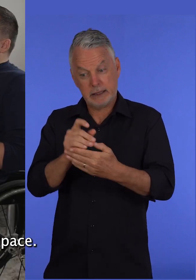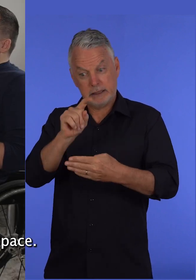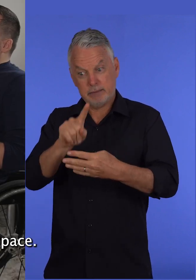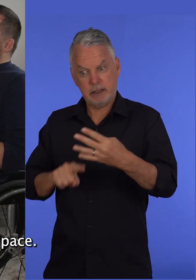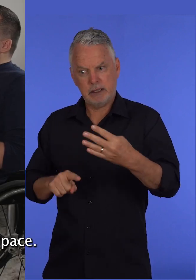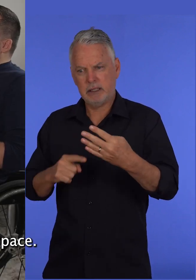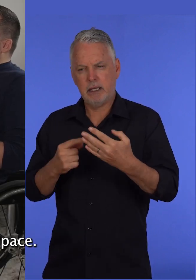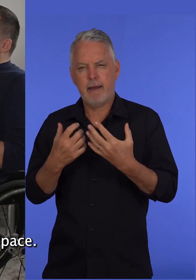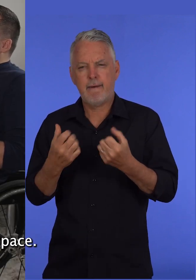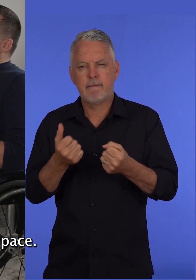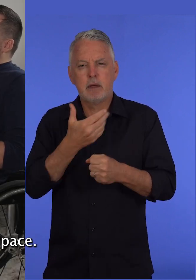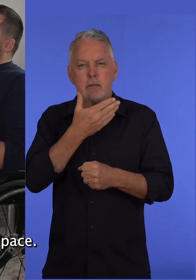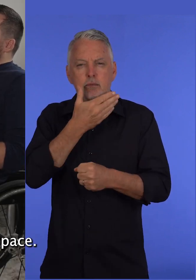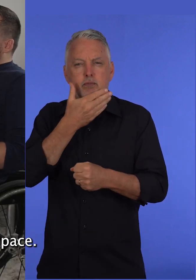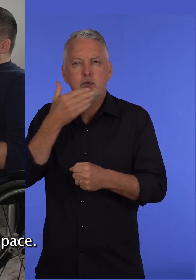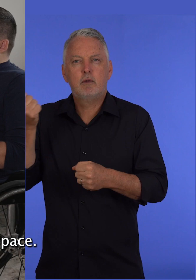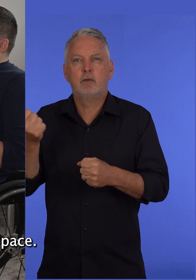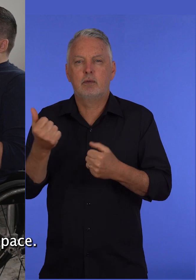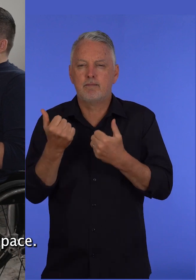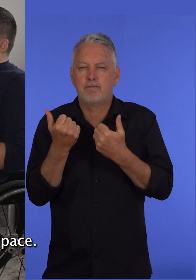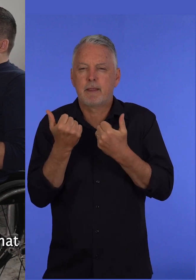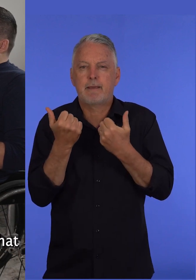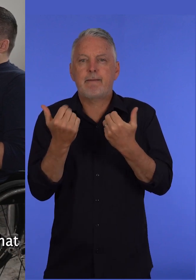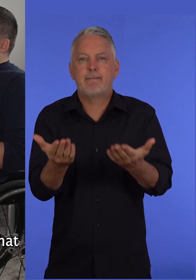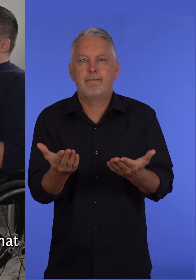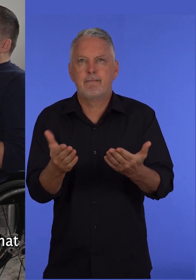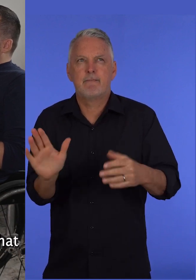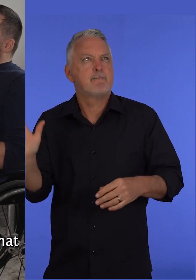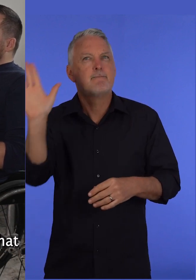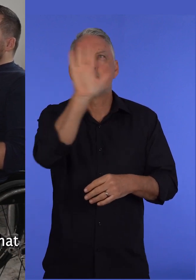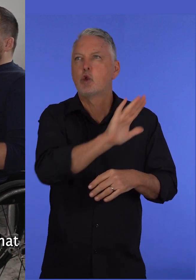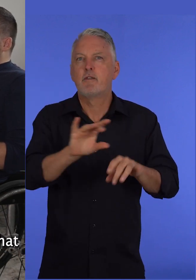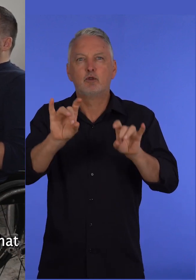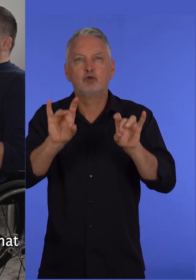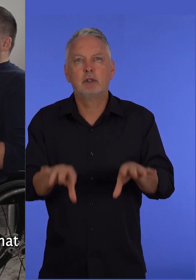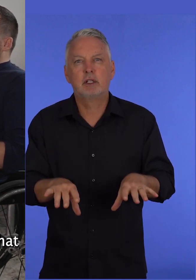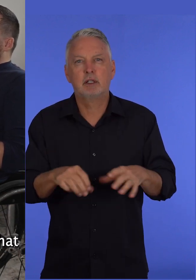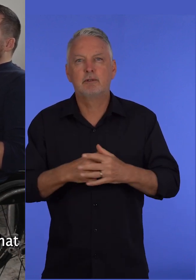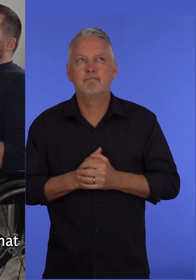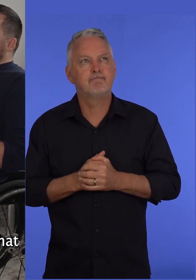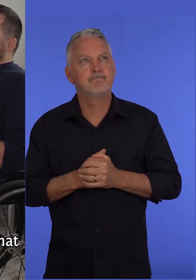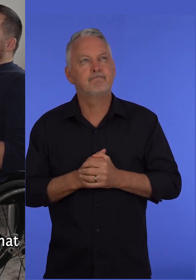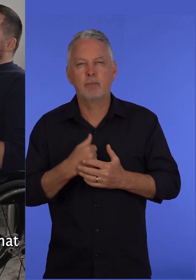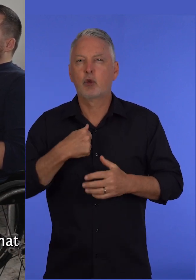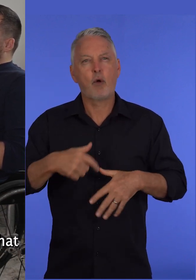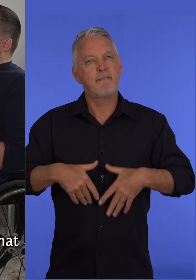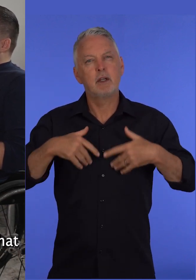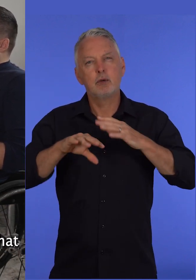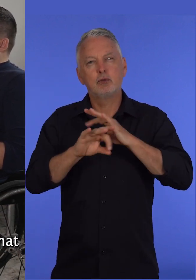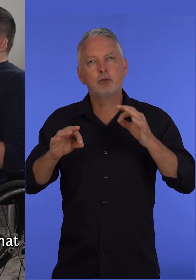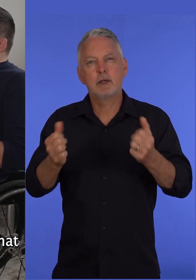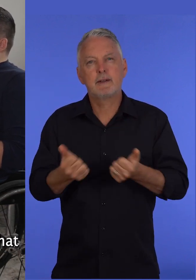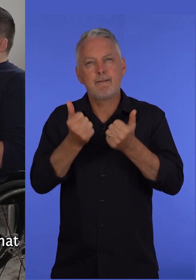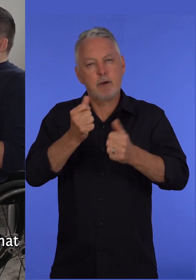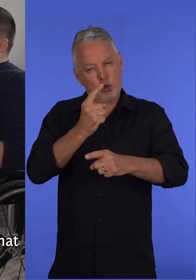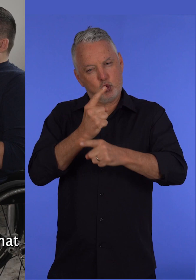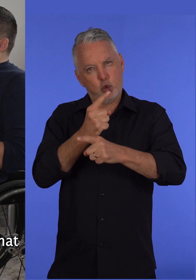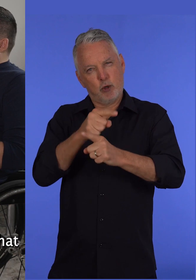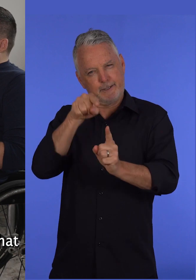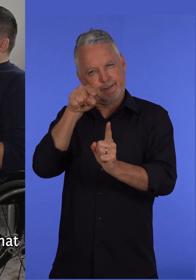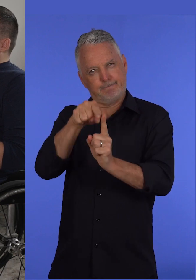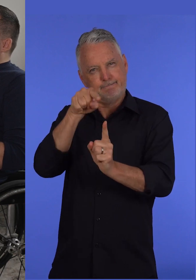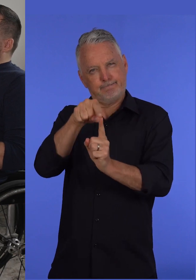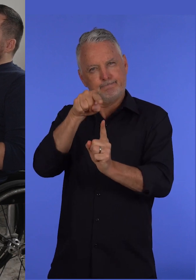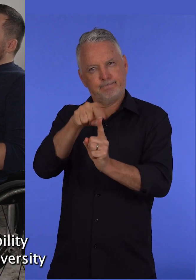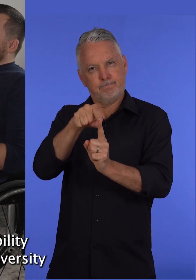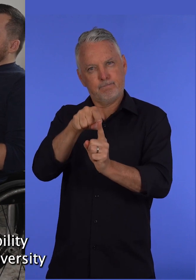disability brings to every space, the beauty in it. And I think that we don't talk about that enough